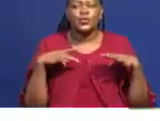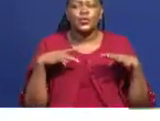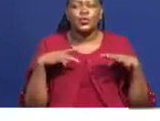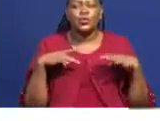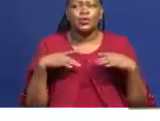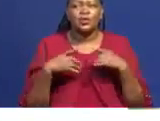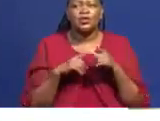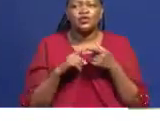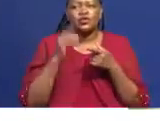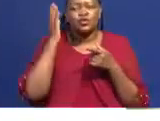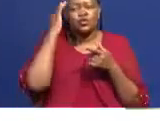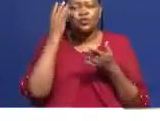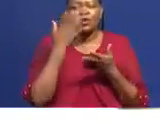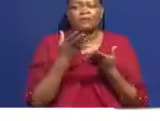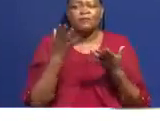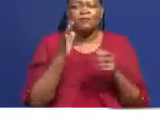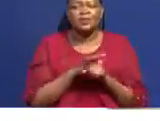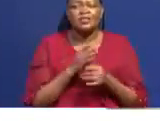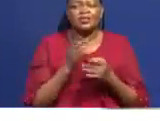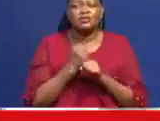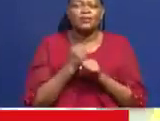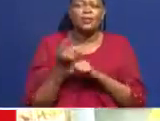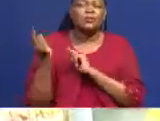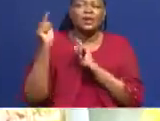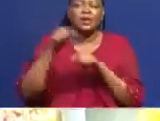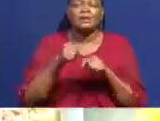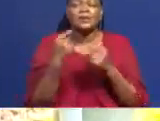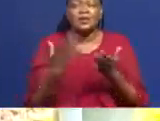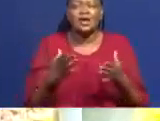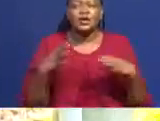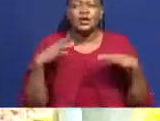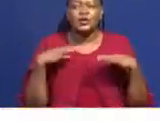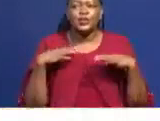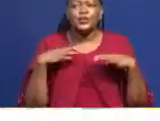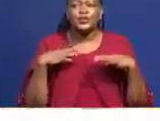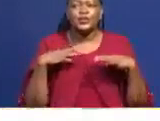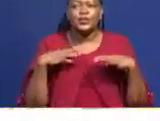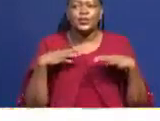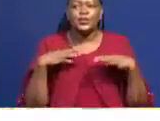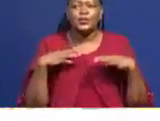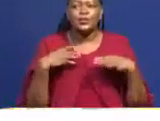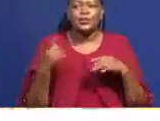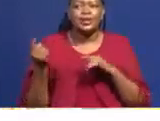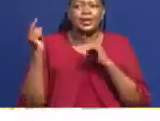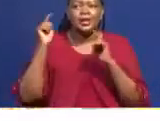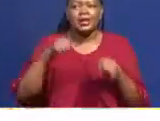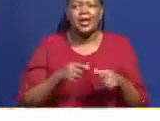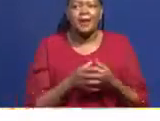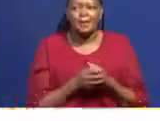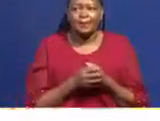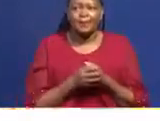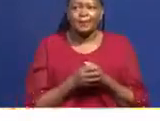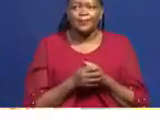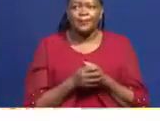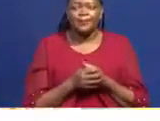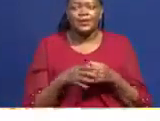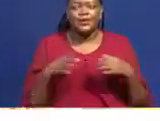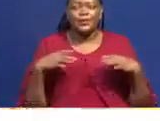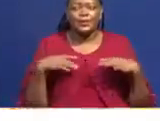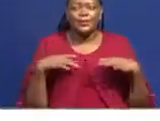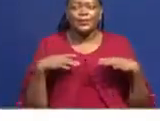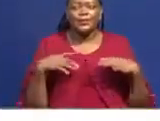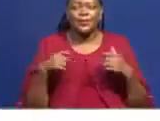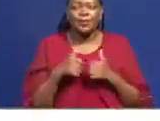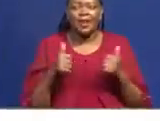Kidogo sasa mnajua mambo ni mengi ya dunia, lakini sasa tukuja tunapenda kuja hapa kutulia. Kuja hapa una relax